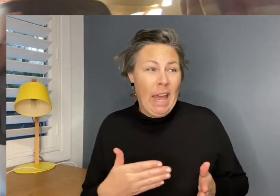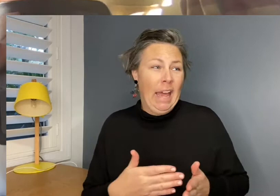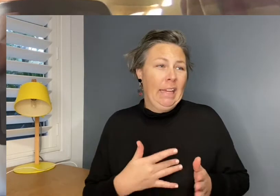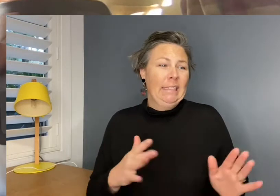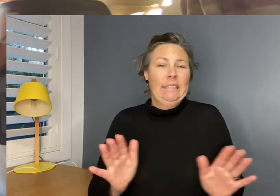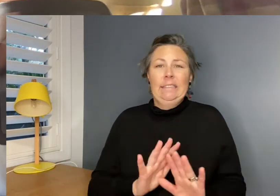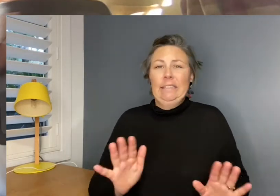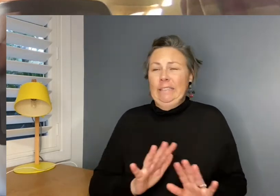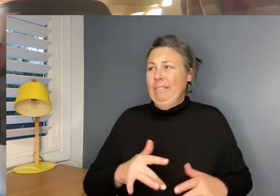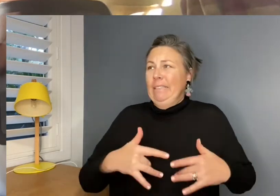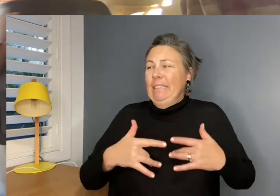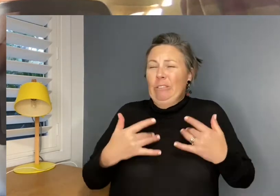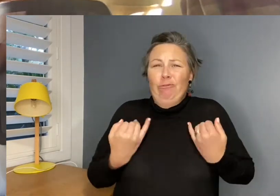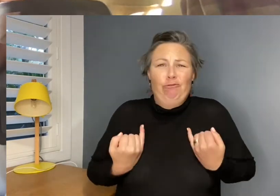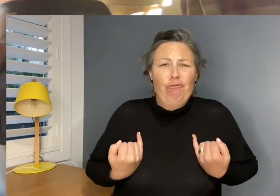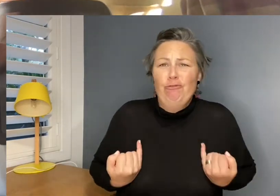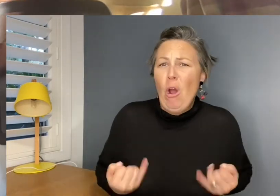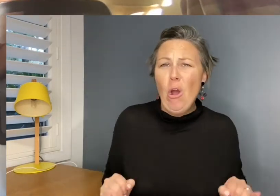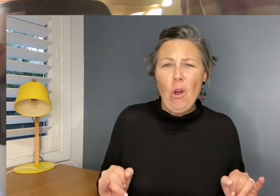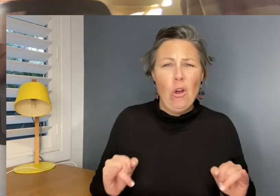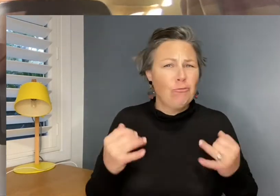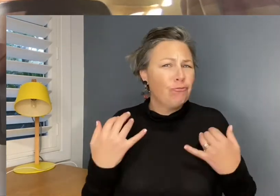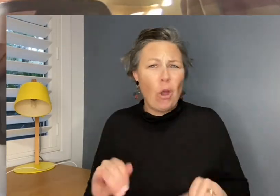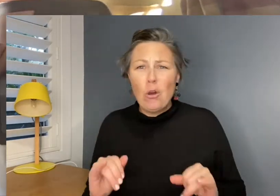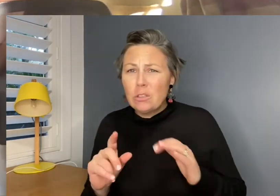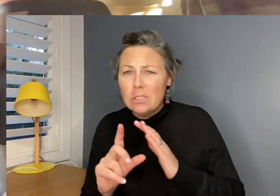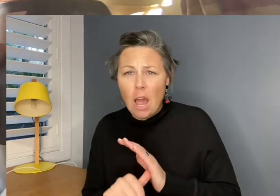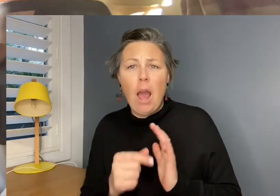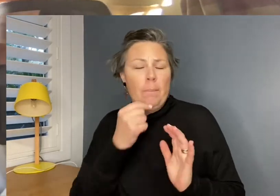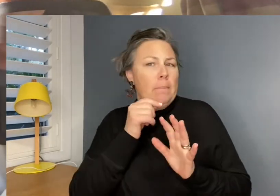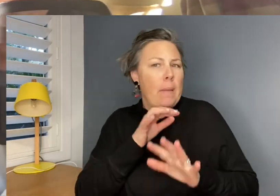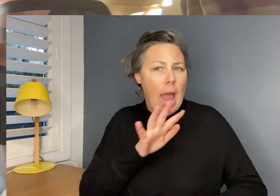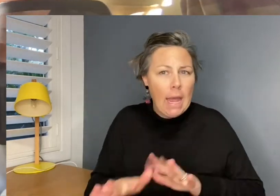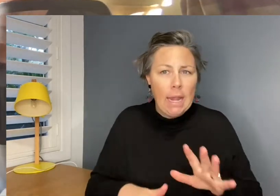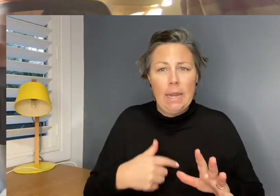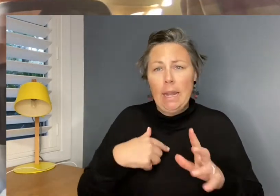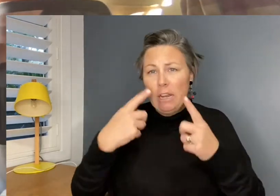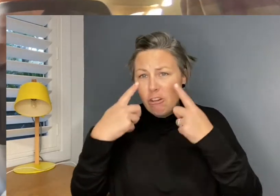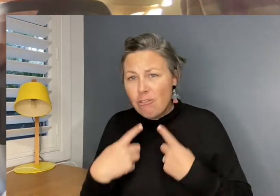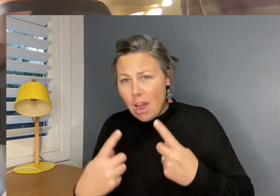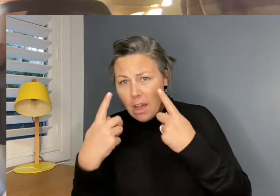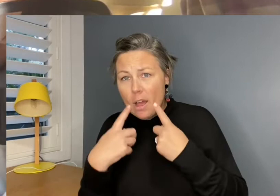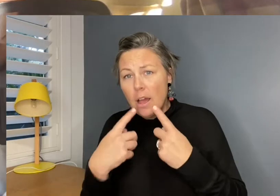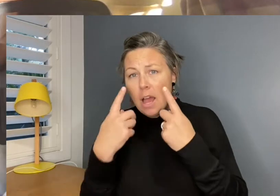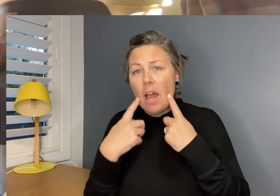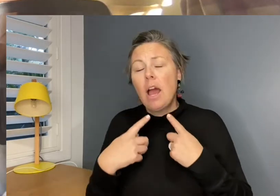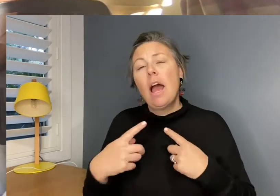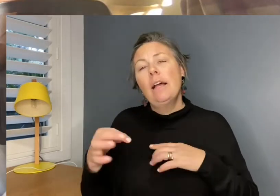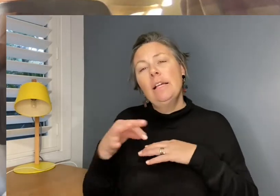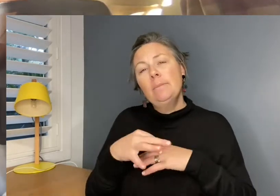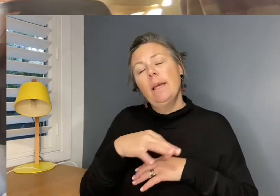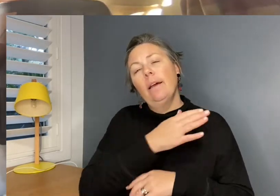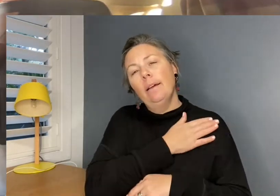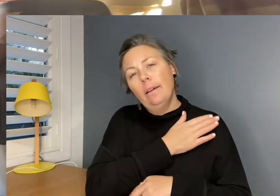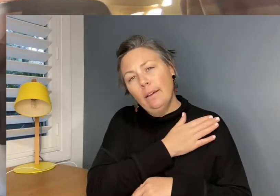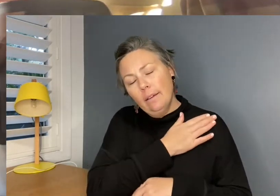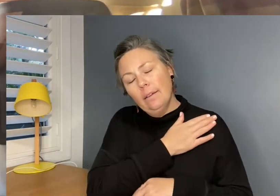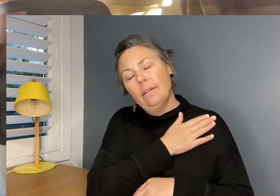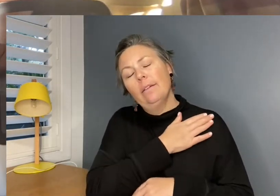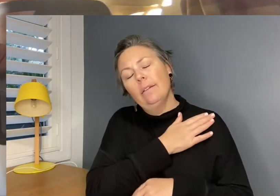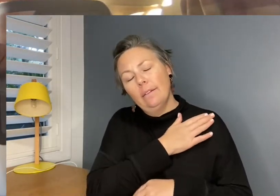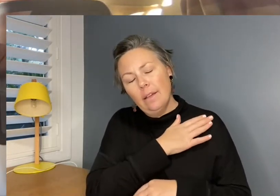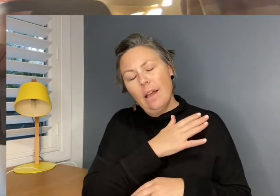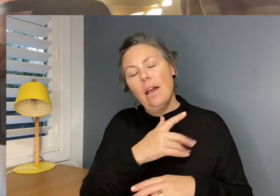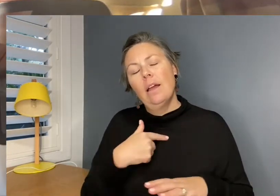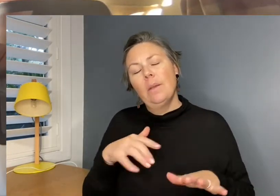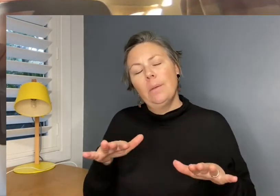didn't think it was going to be today. It doesn't feel right. It doesn't feel like the right time. Had a little freak out, had a cry. Aiden calmed